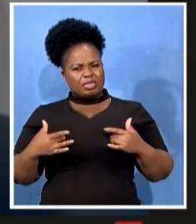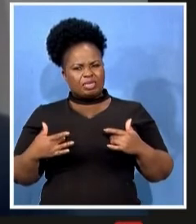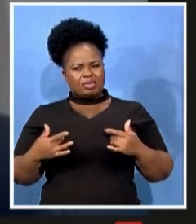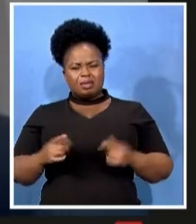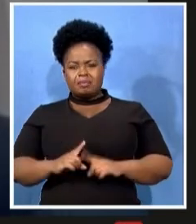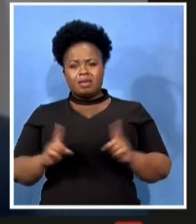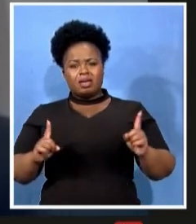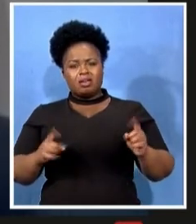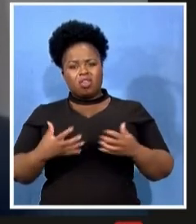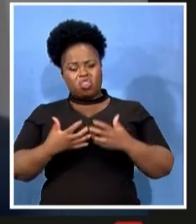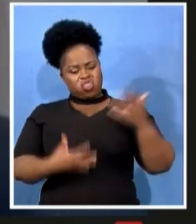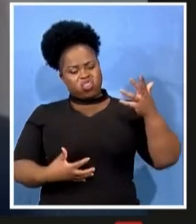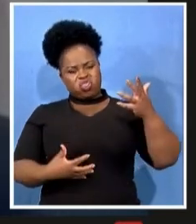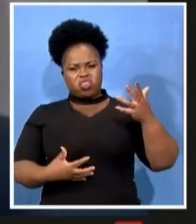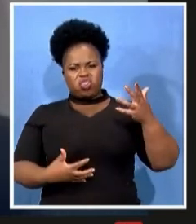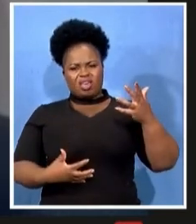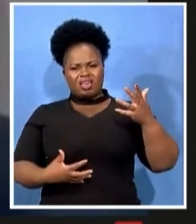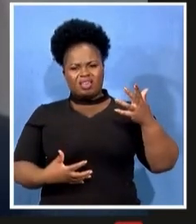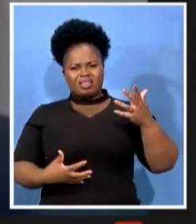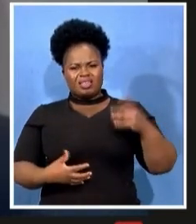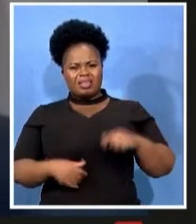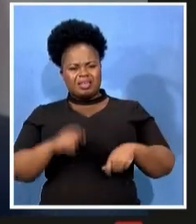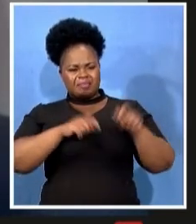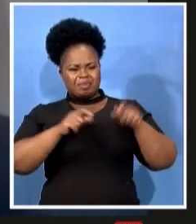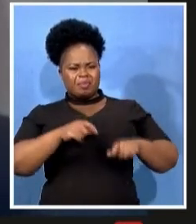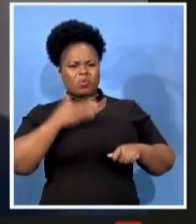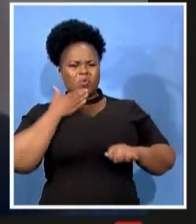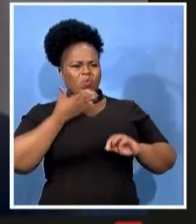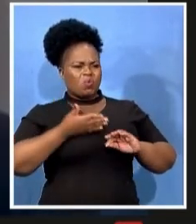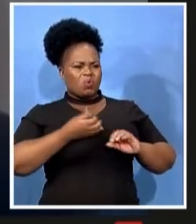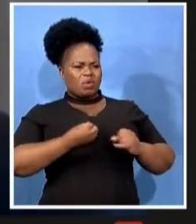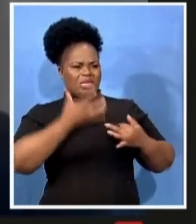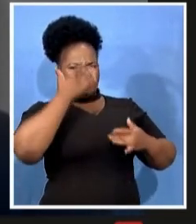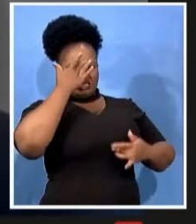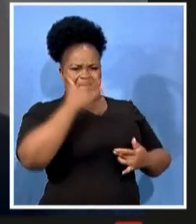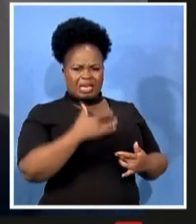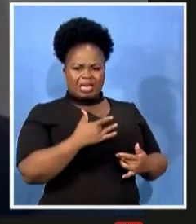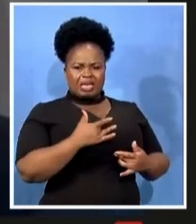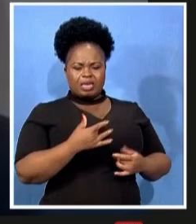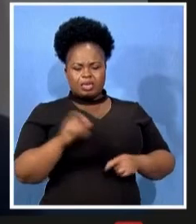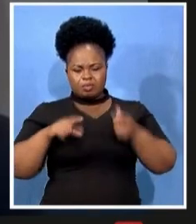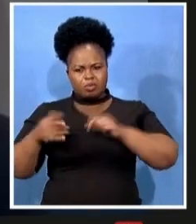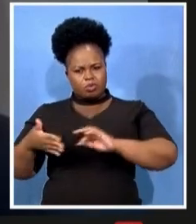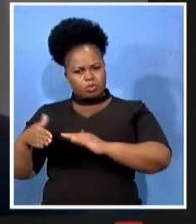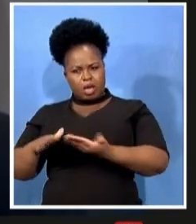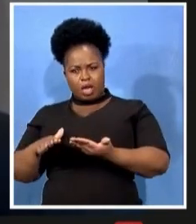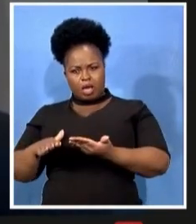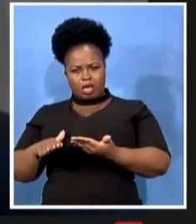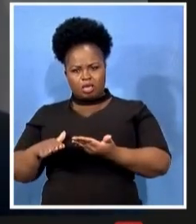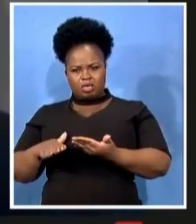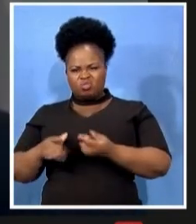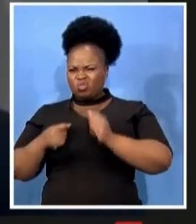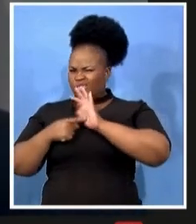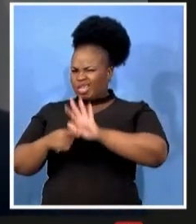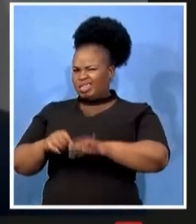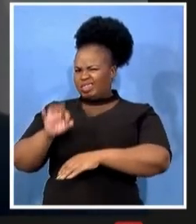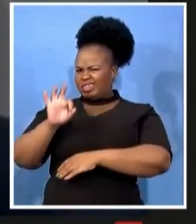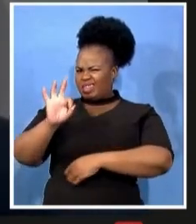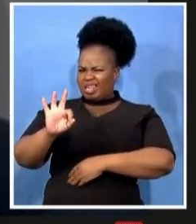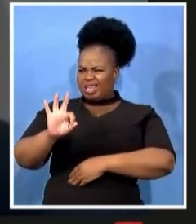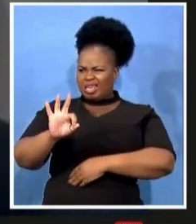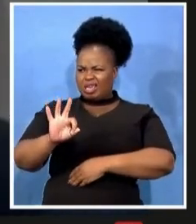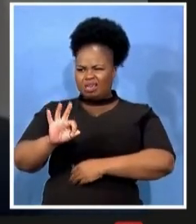the fatality rate. As shown in slide 3, especially between the